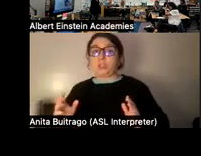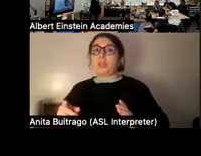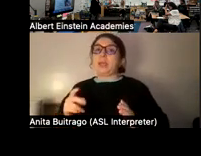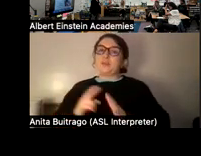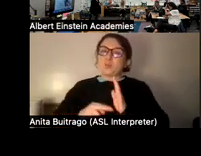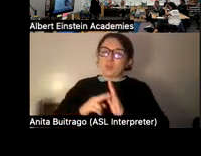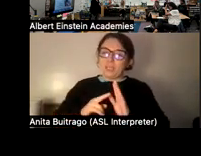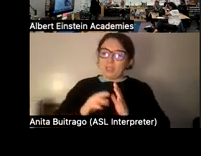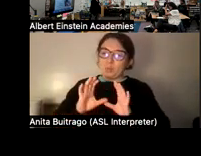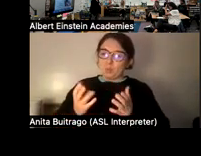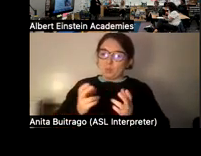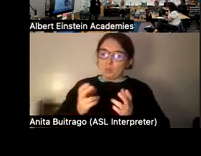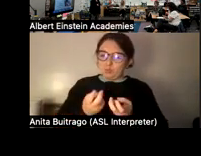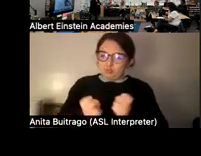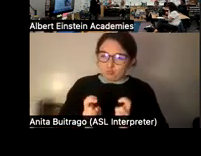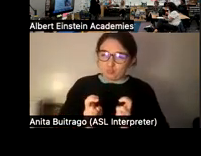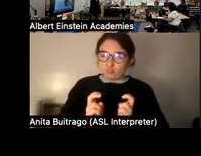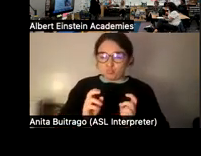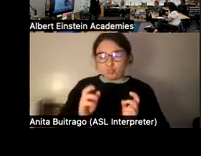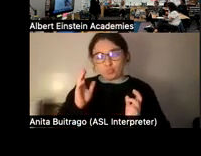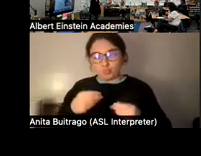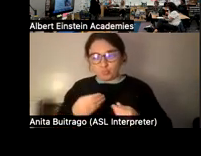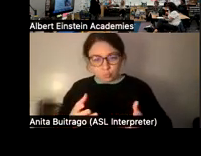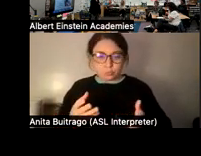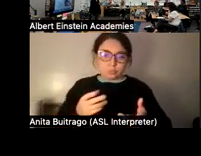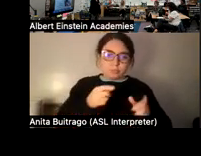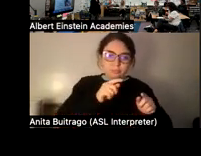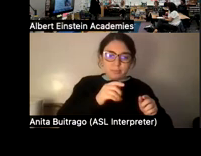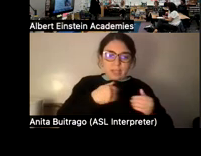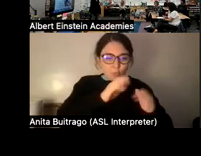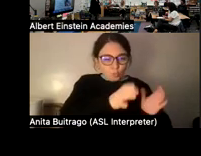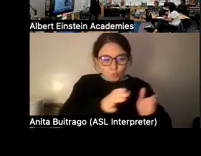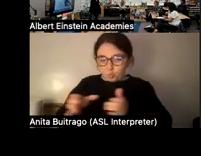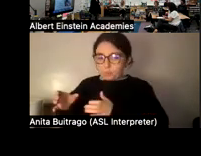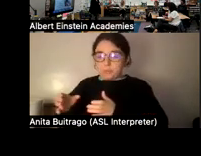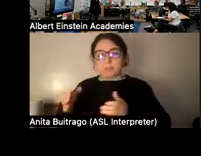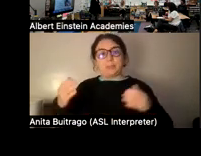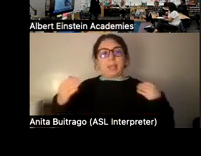specific instruction to each group, and the groups are built together by their need.